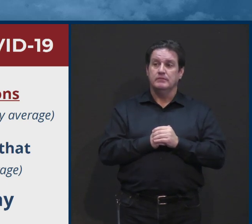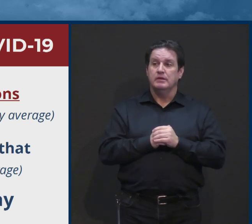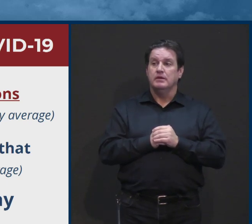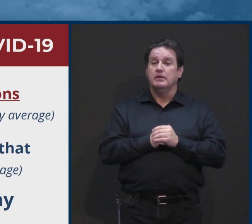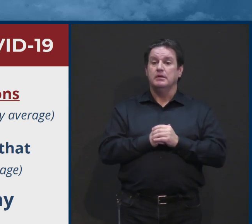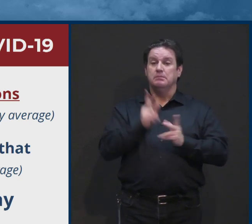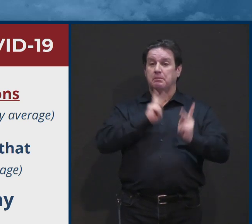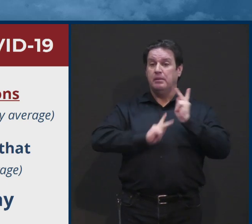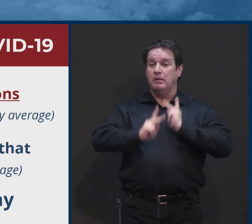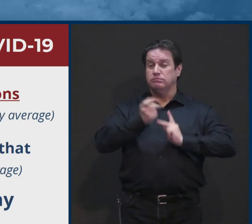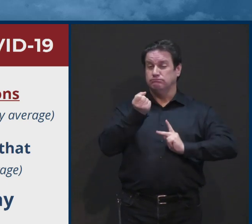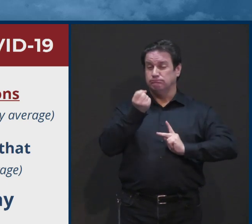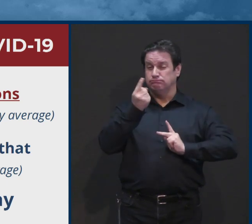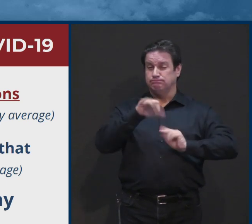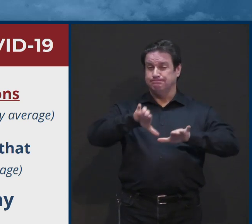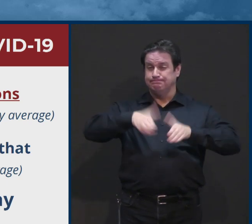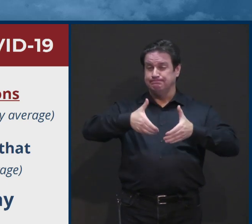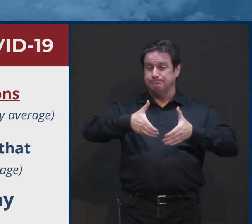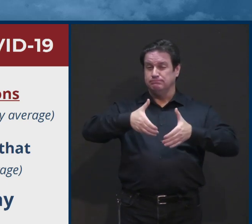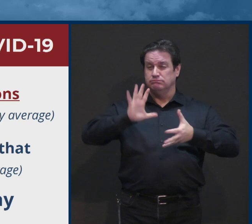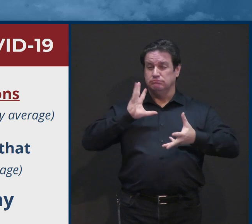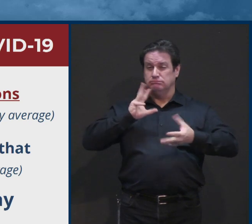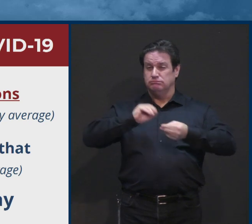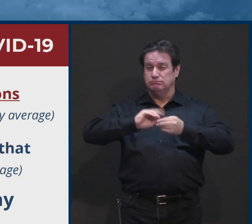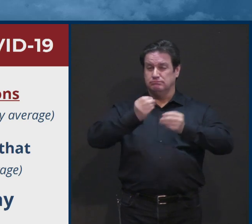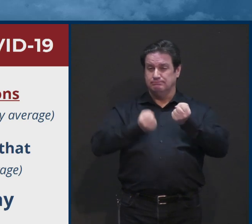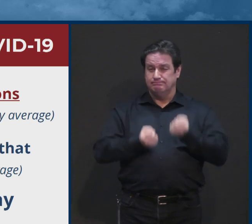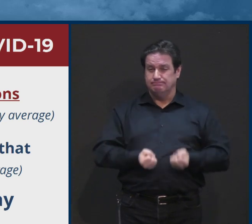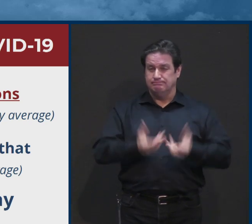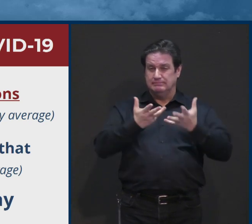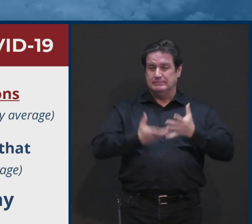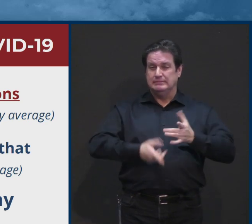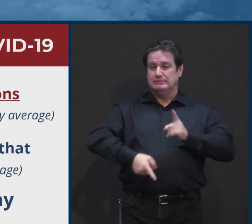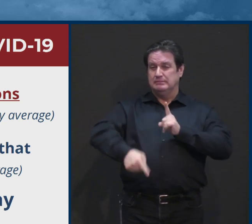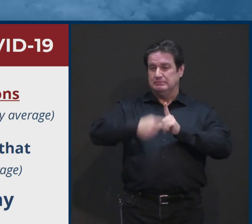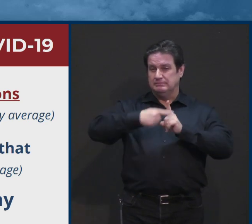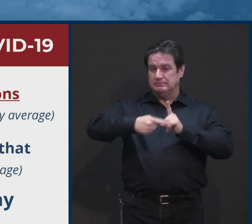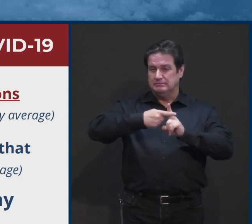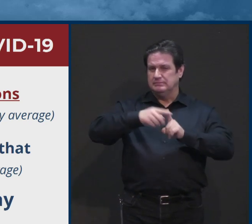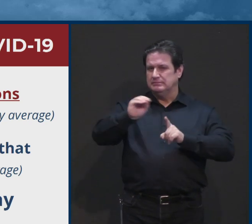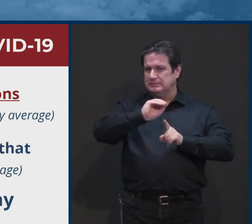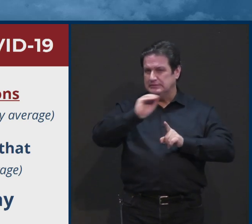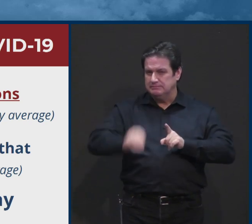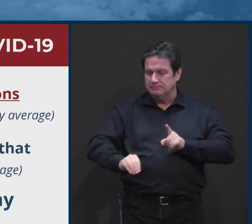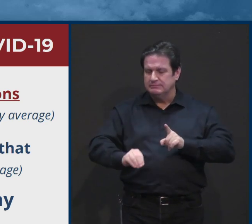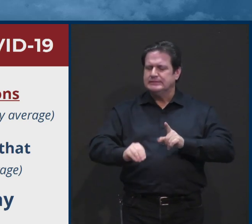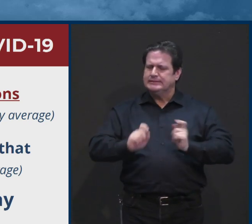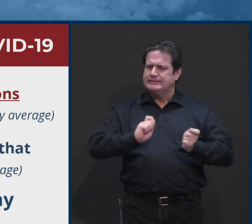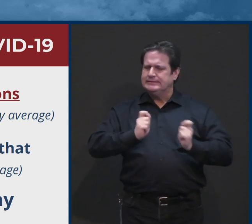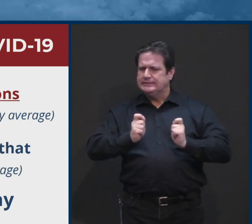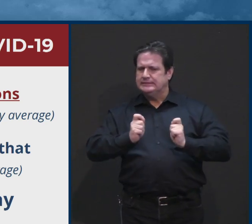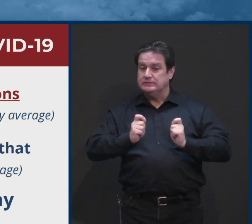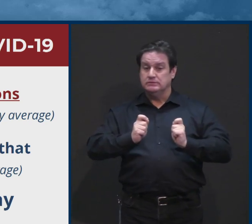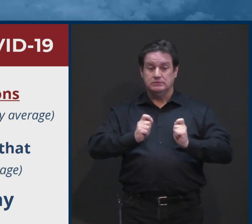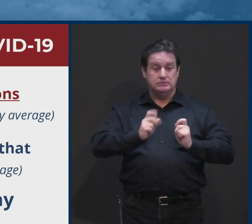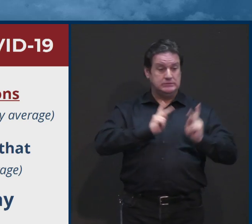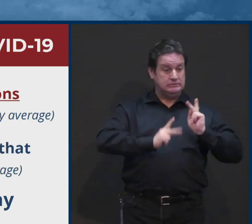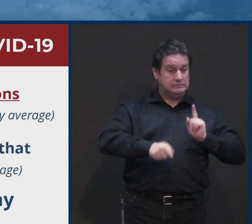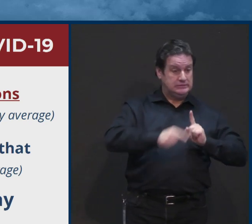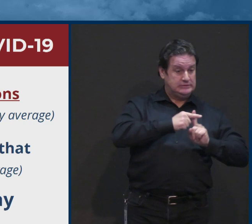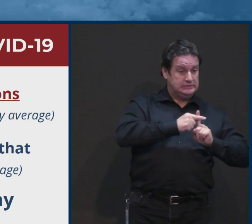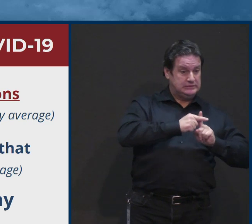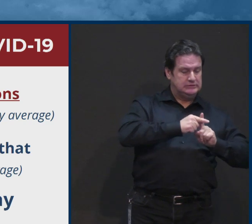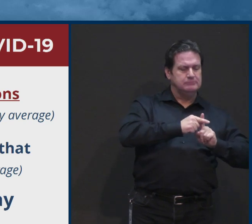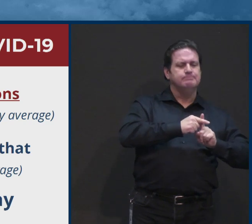of persons, we've talked about the change of calculation of our percent positive from a person's tested